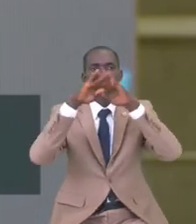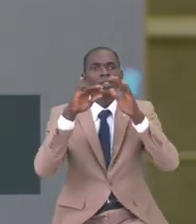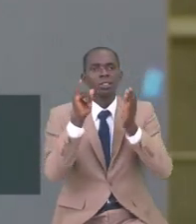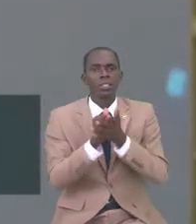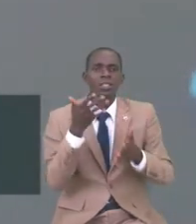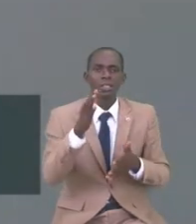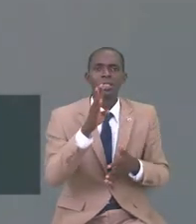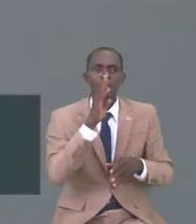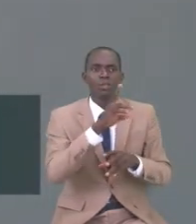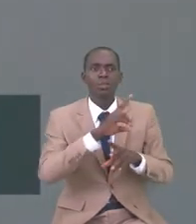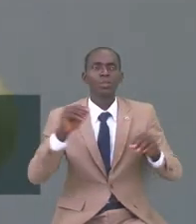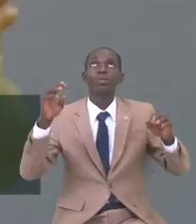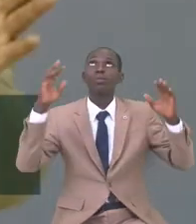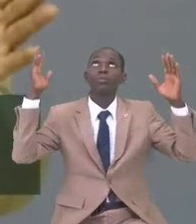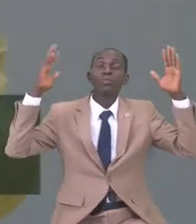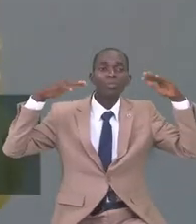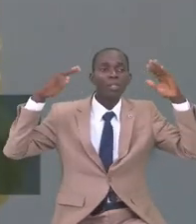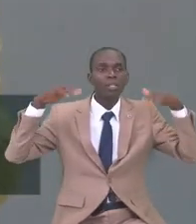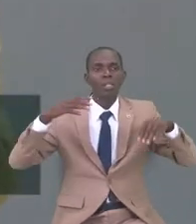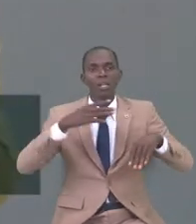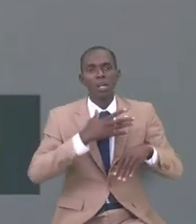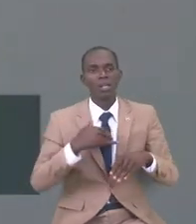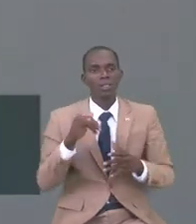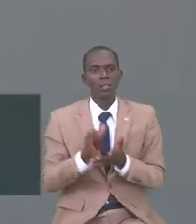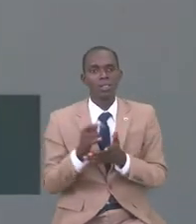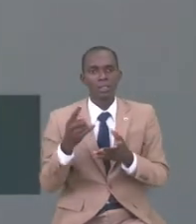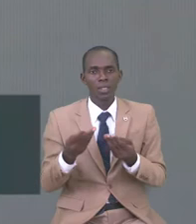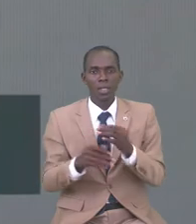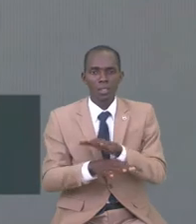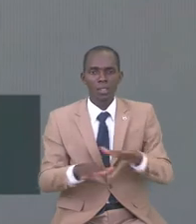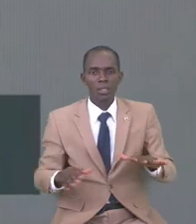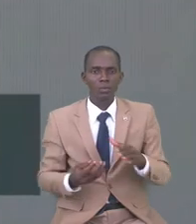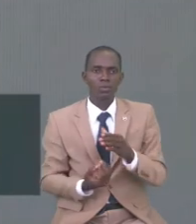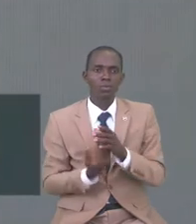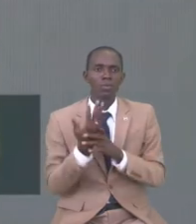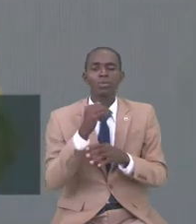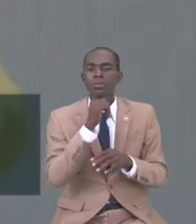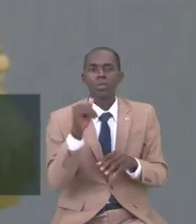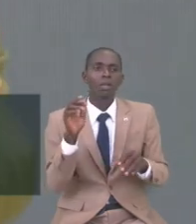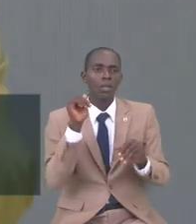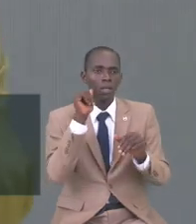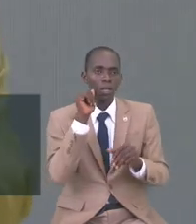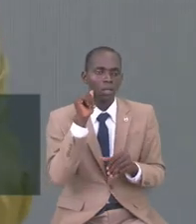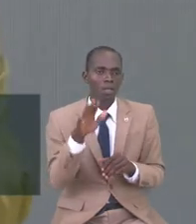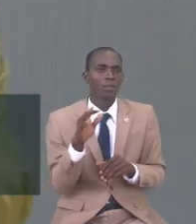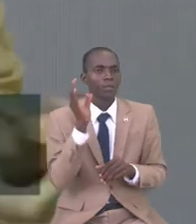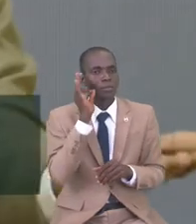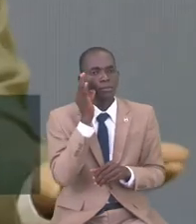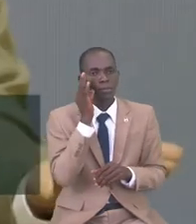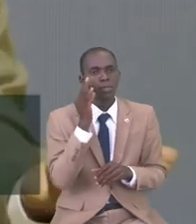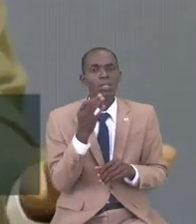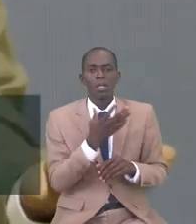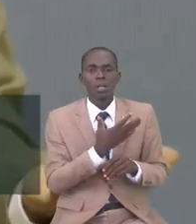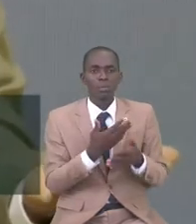no rain, and that the land yield not her fruit, lest